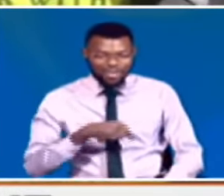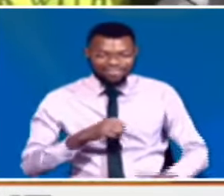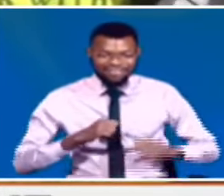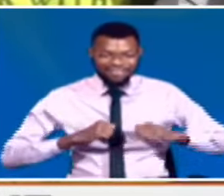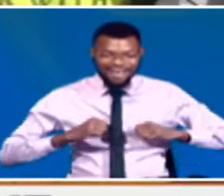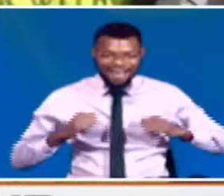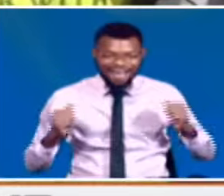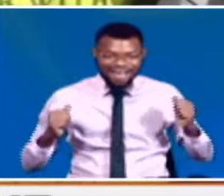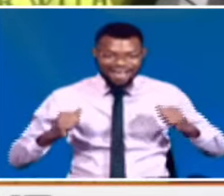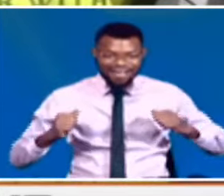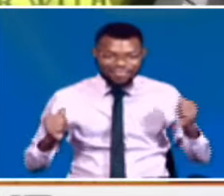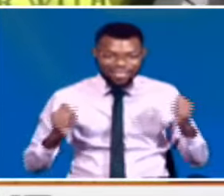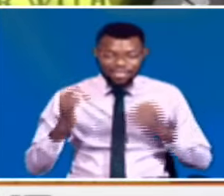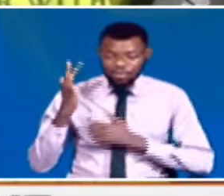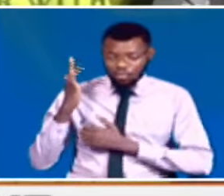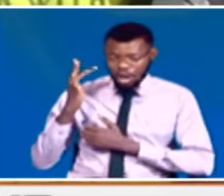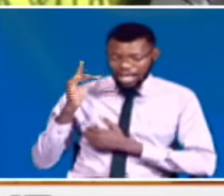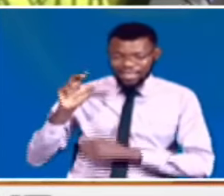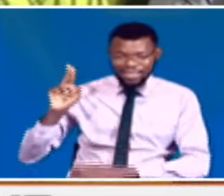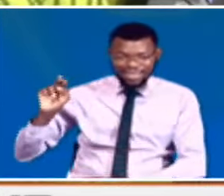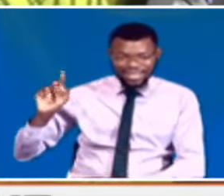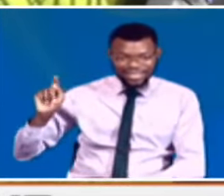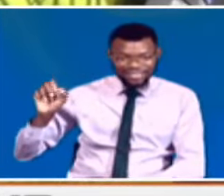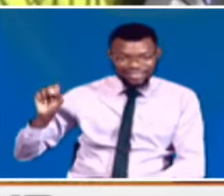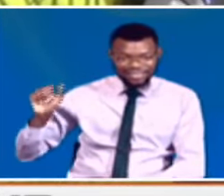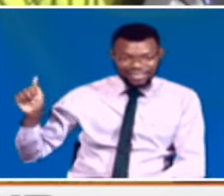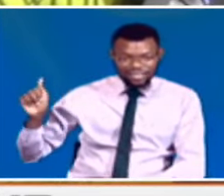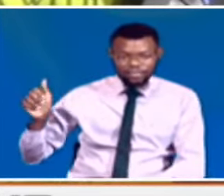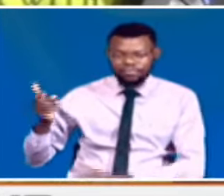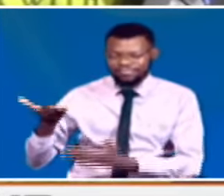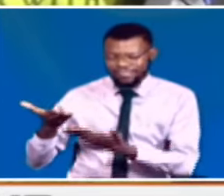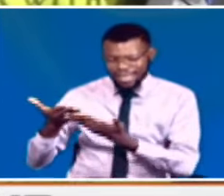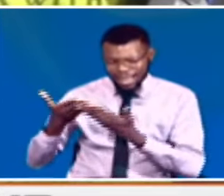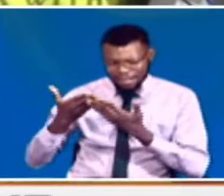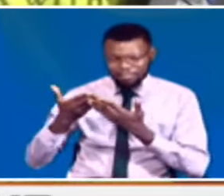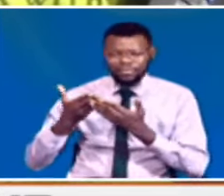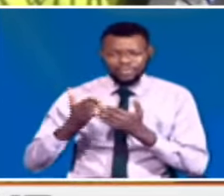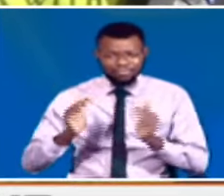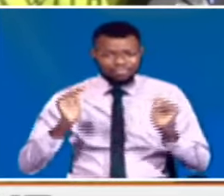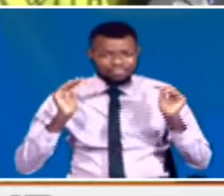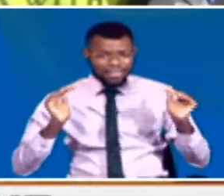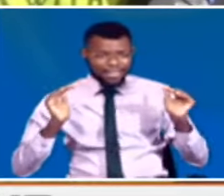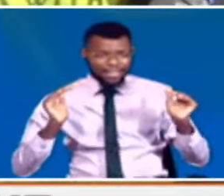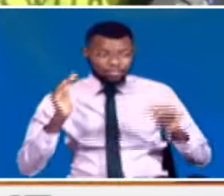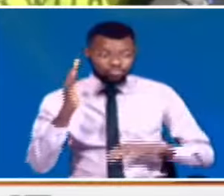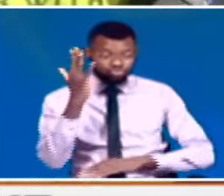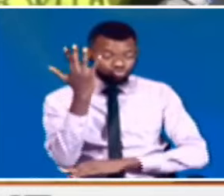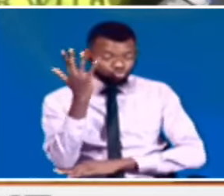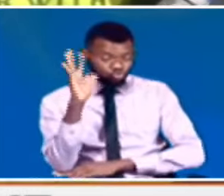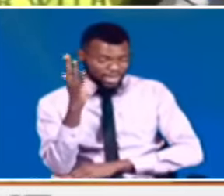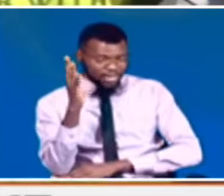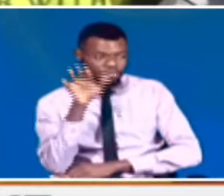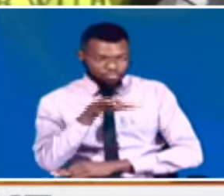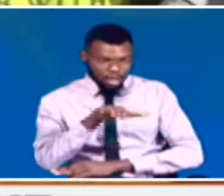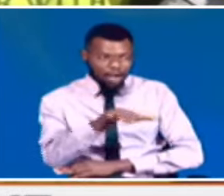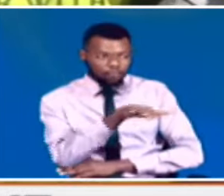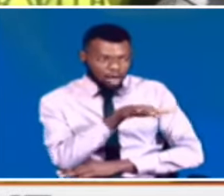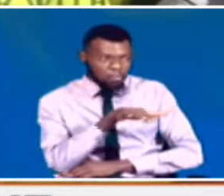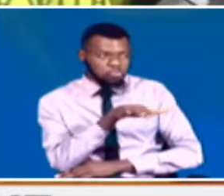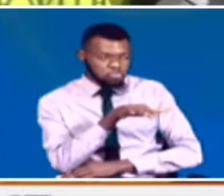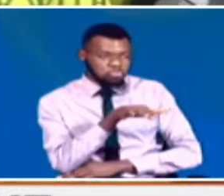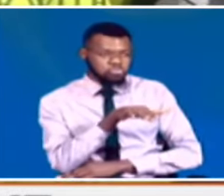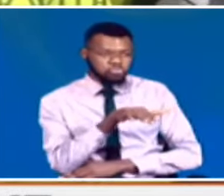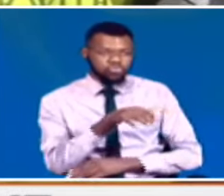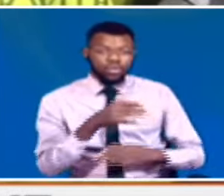have helped us a lot, because the trees are now, having tree will make the environment, at least in